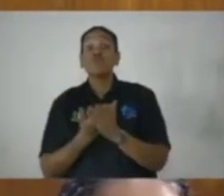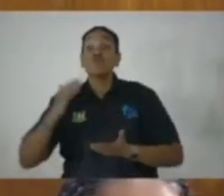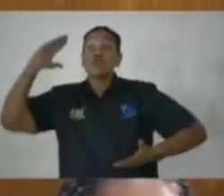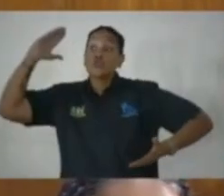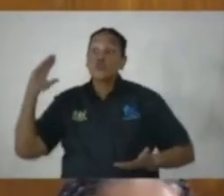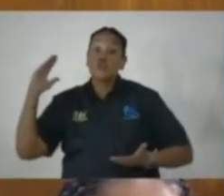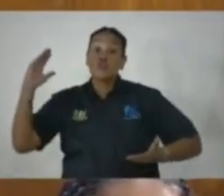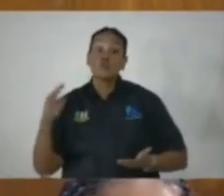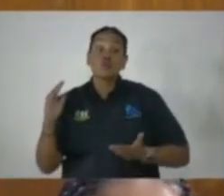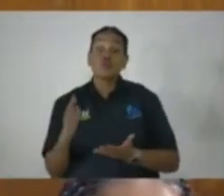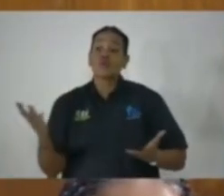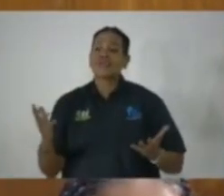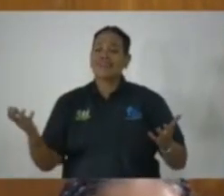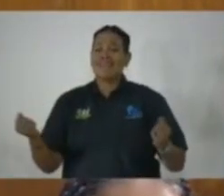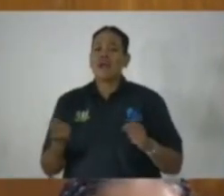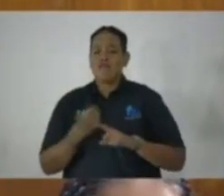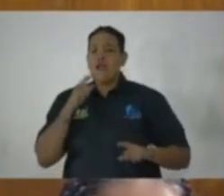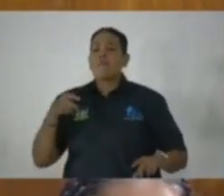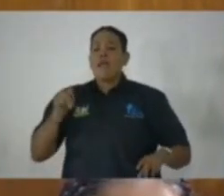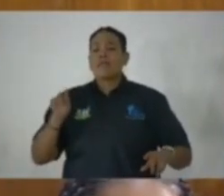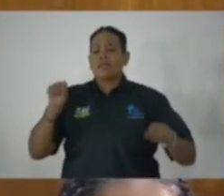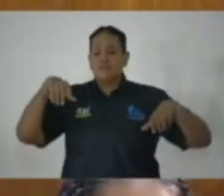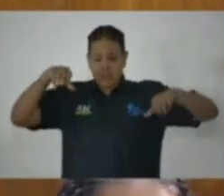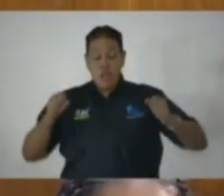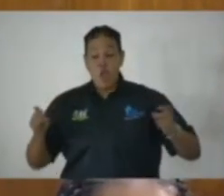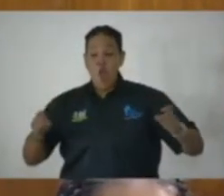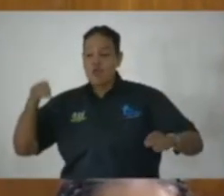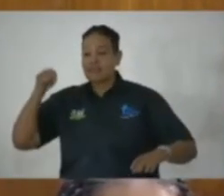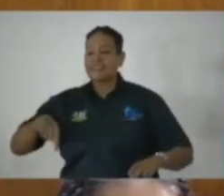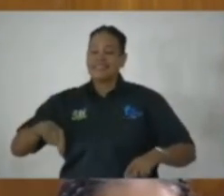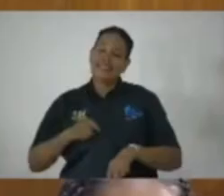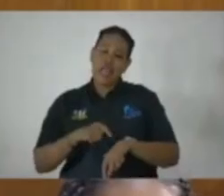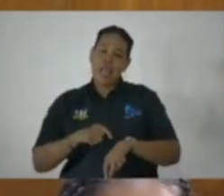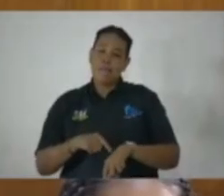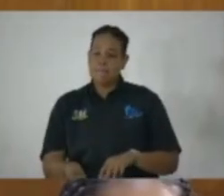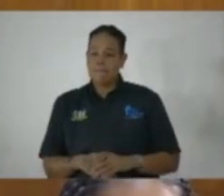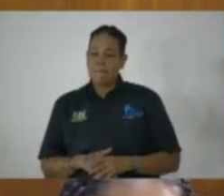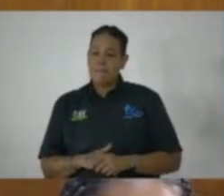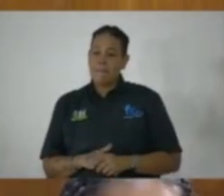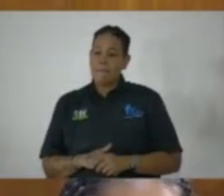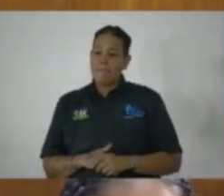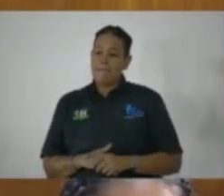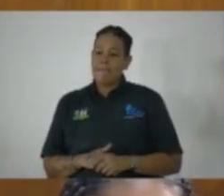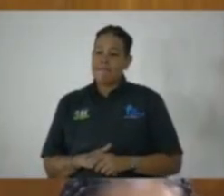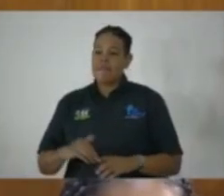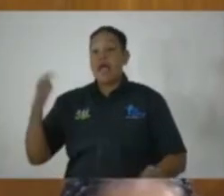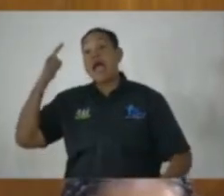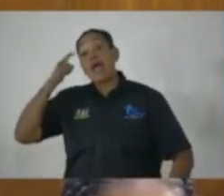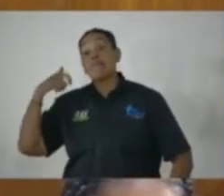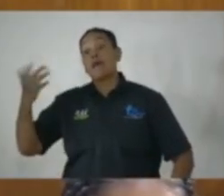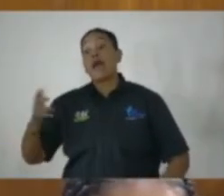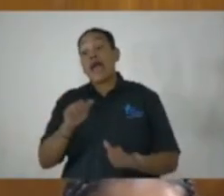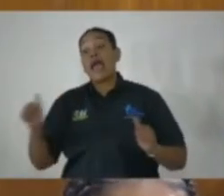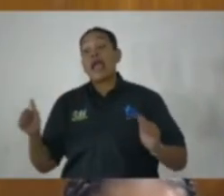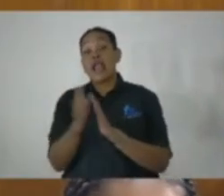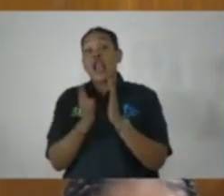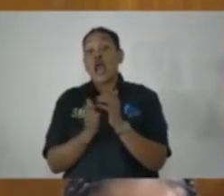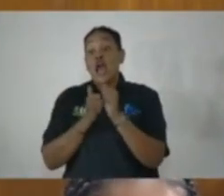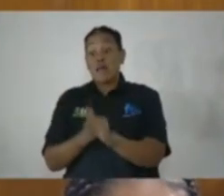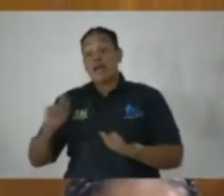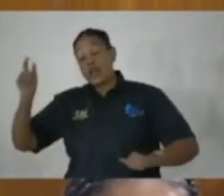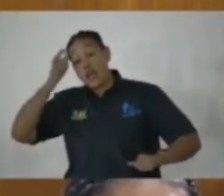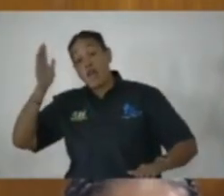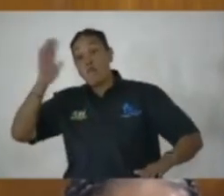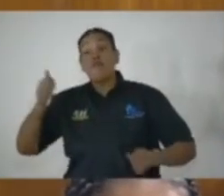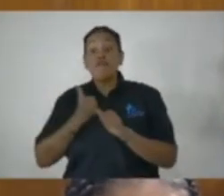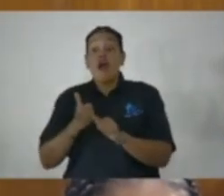reduced what they have gotten from the PMP is this time. And it is because any law-abiding government